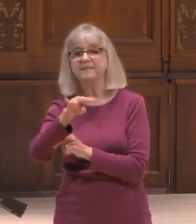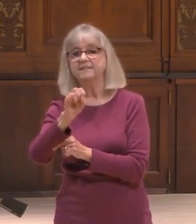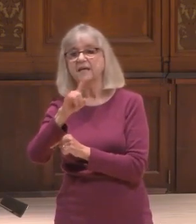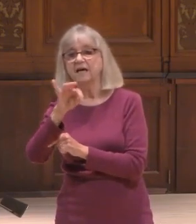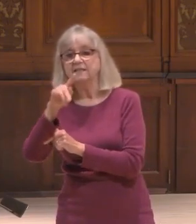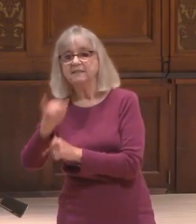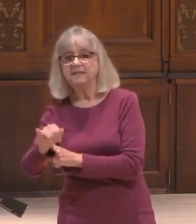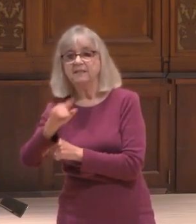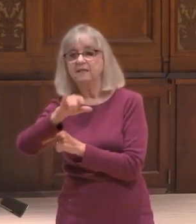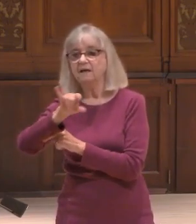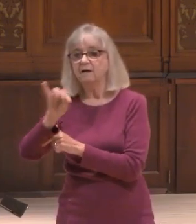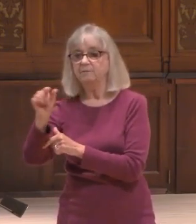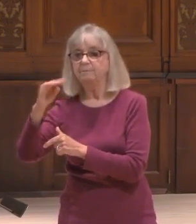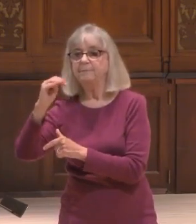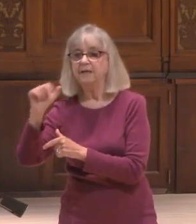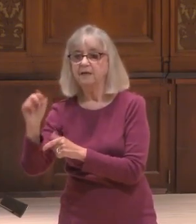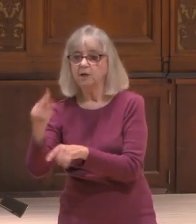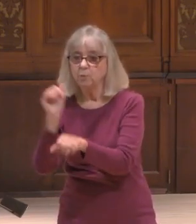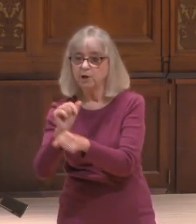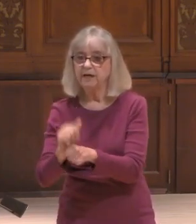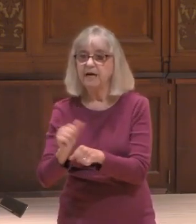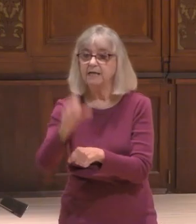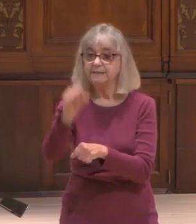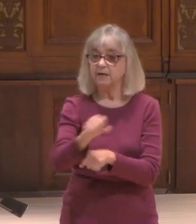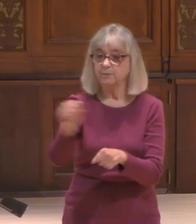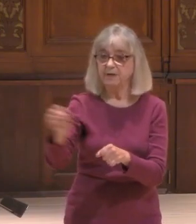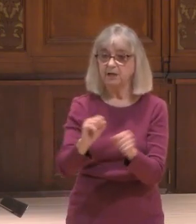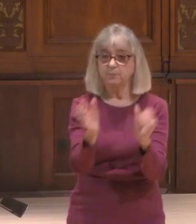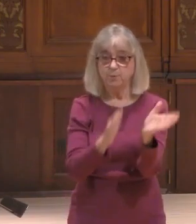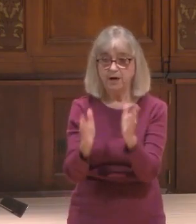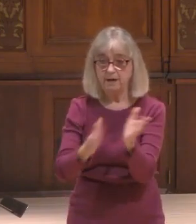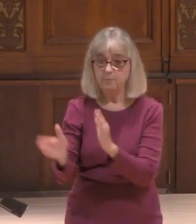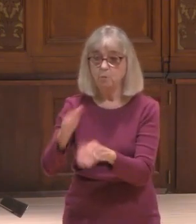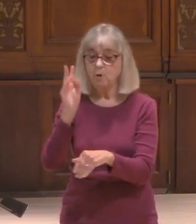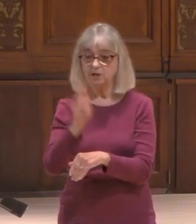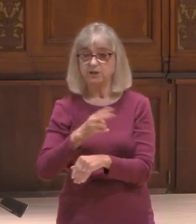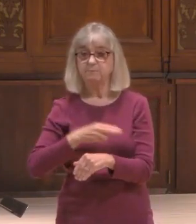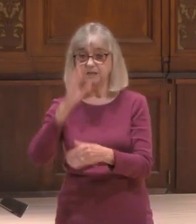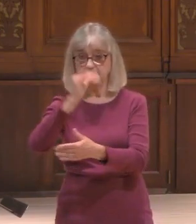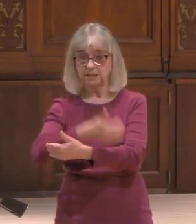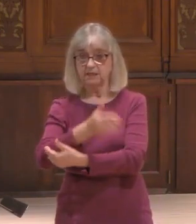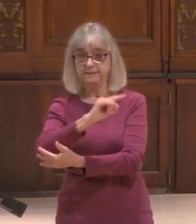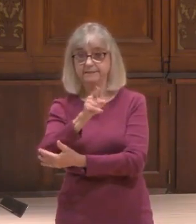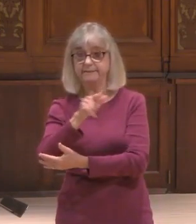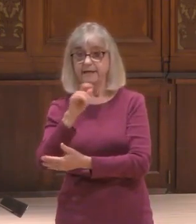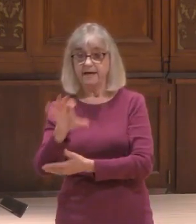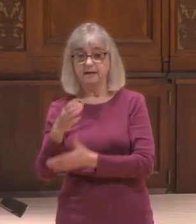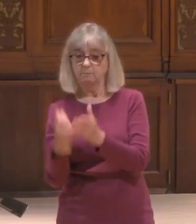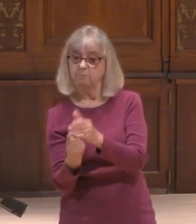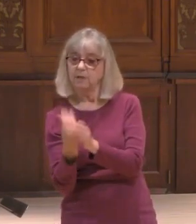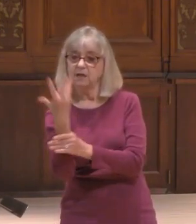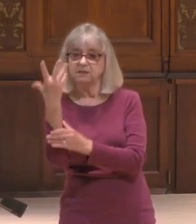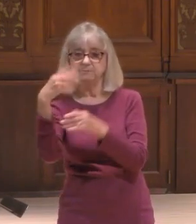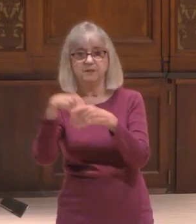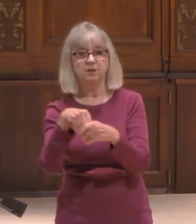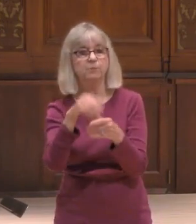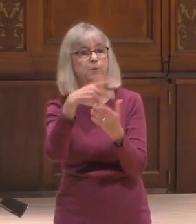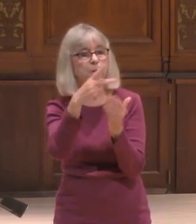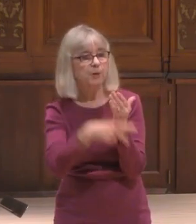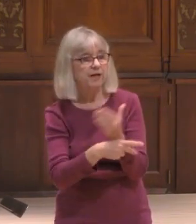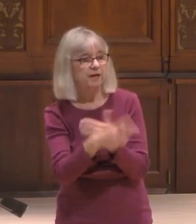and sacramental prep, watching our son Zach blossom in those programs. And given that music is an essential part